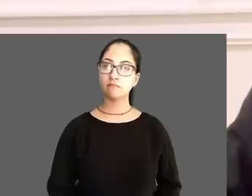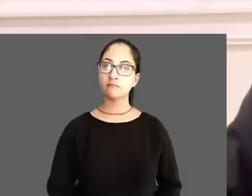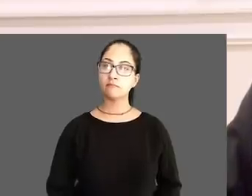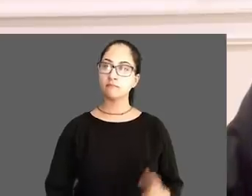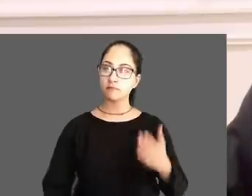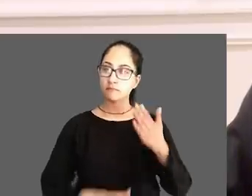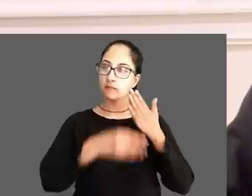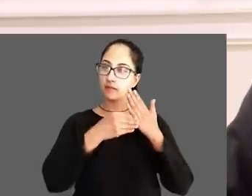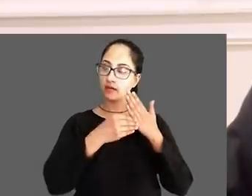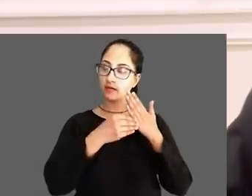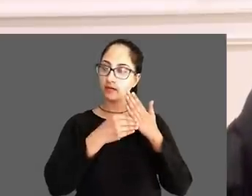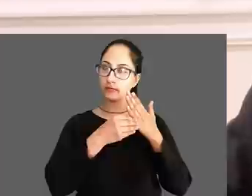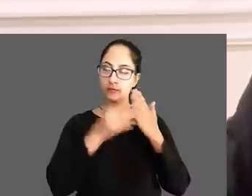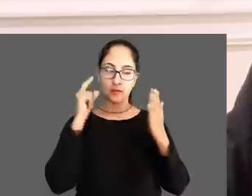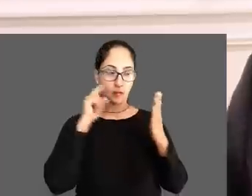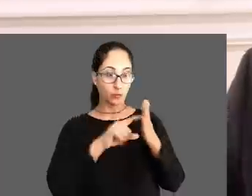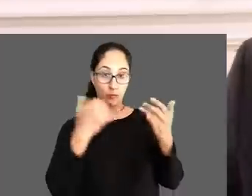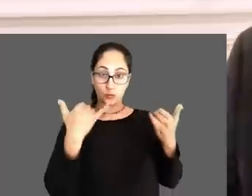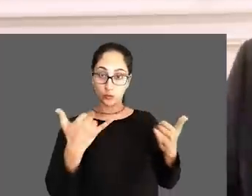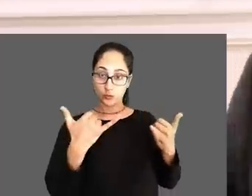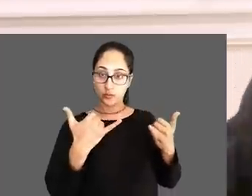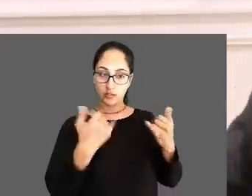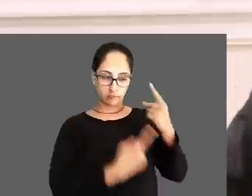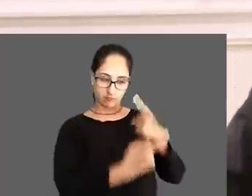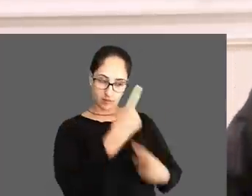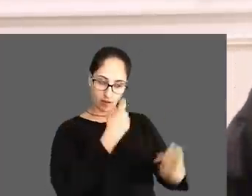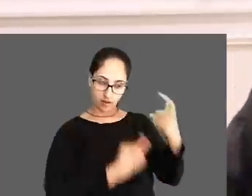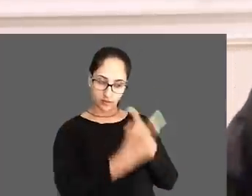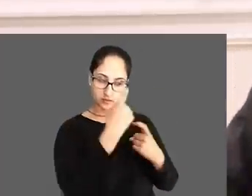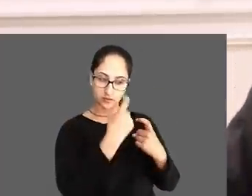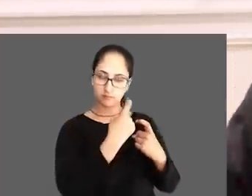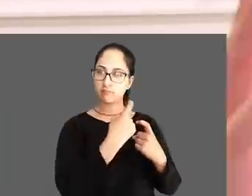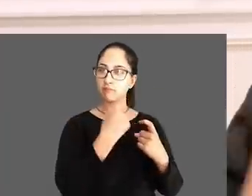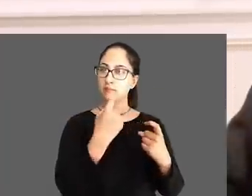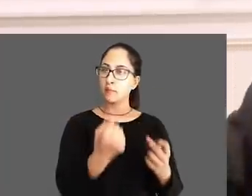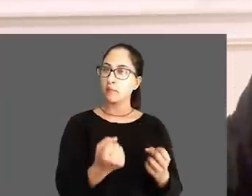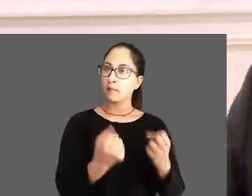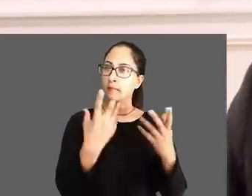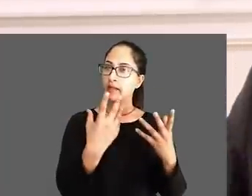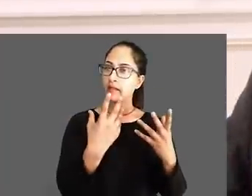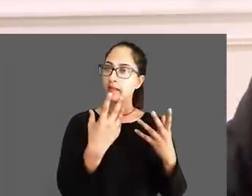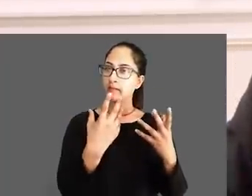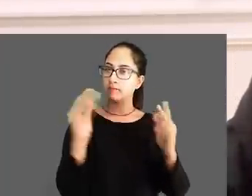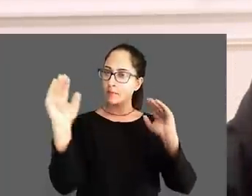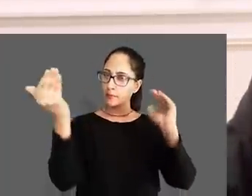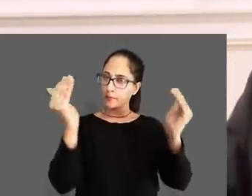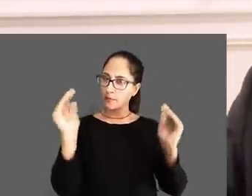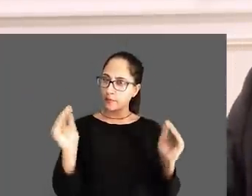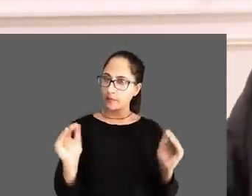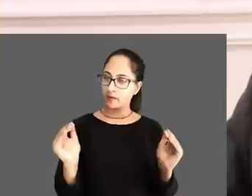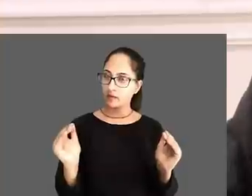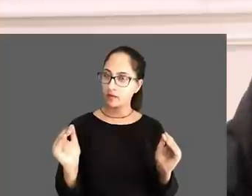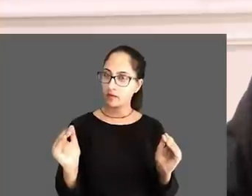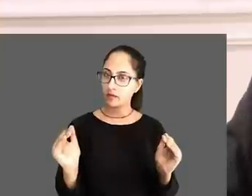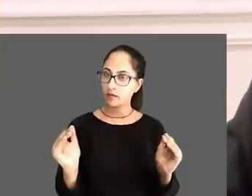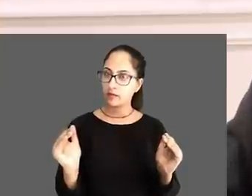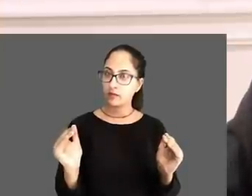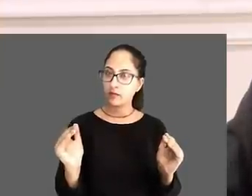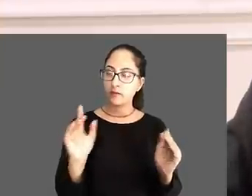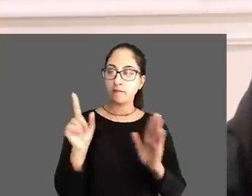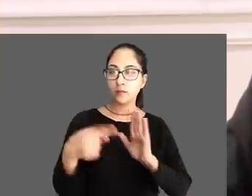Glad. And maybe I'll just add that, you know, if we look at the various questions that were asked